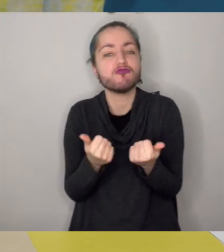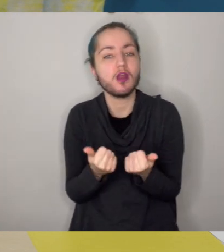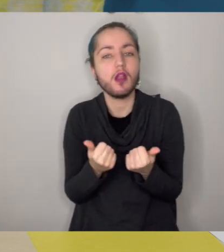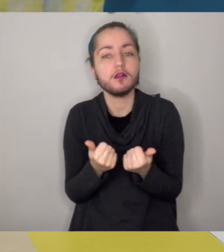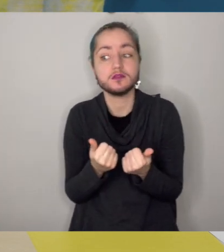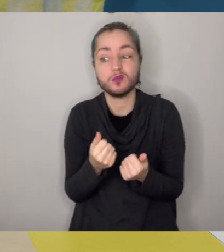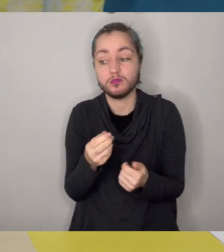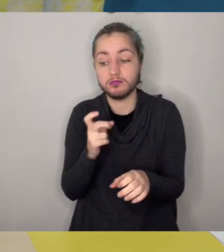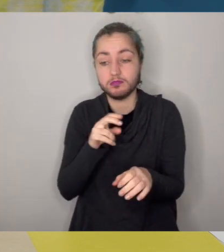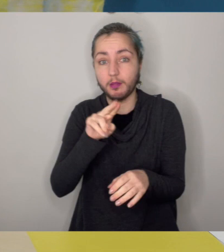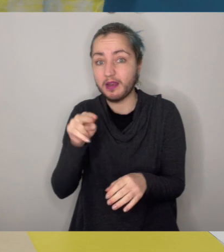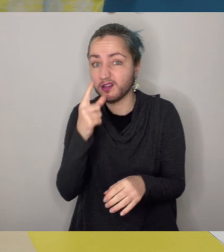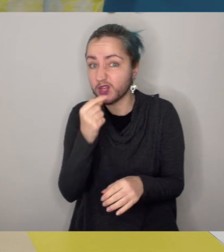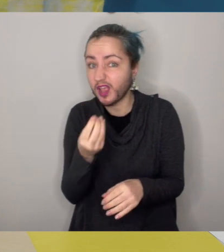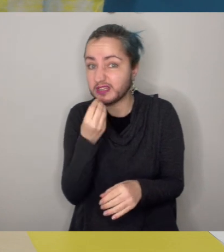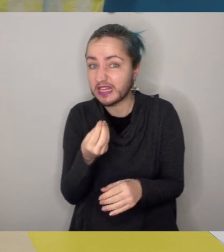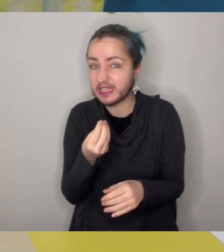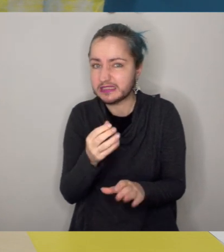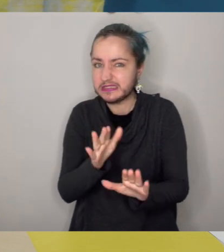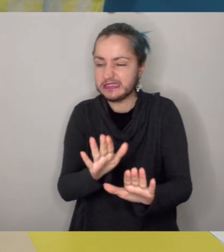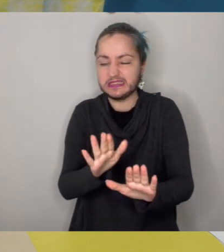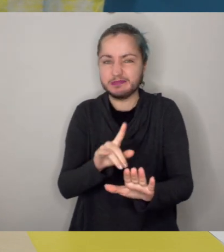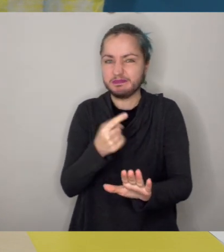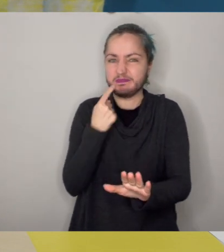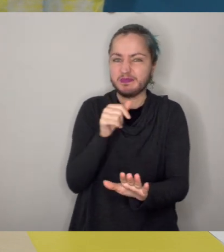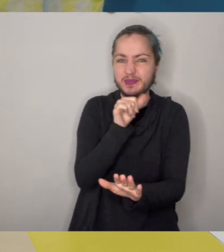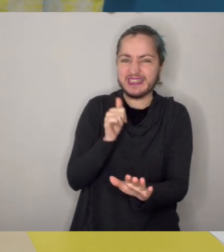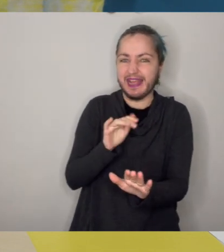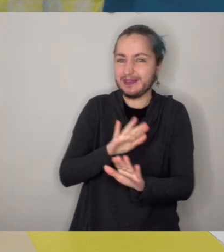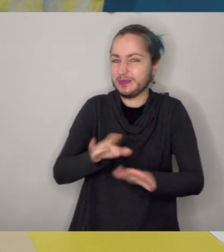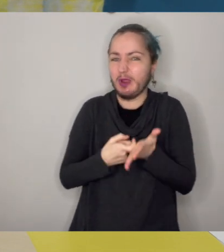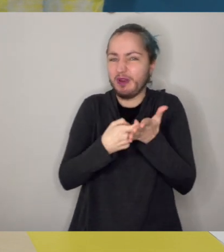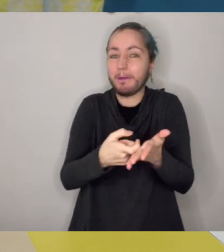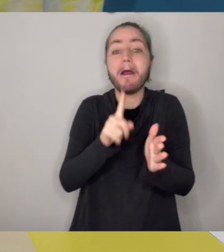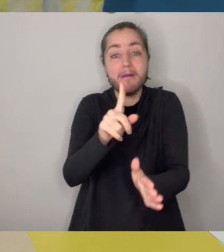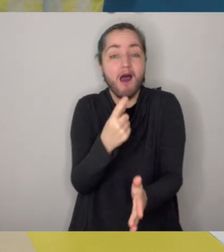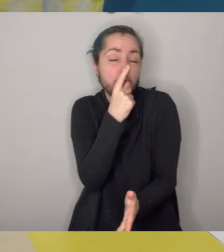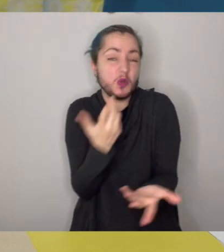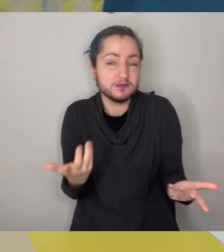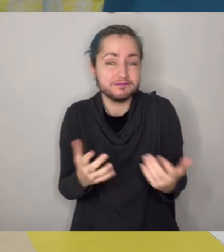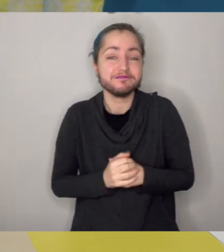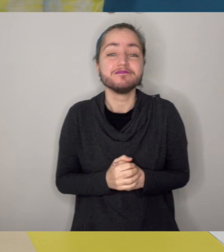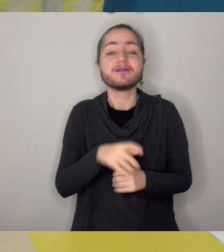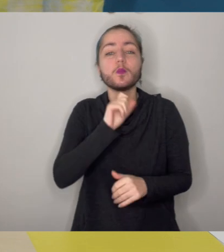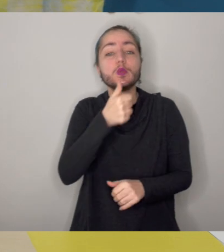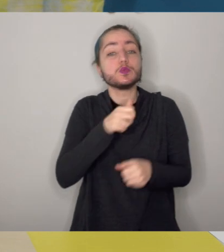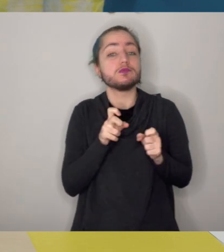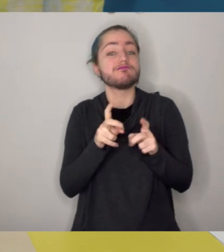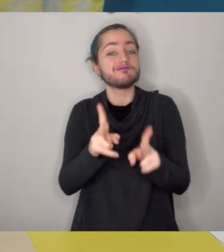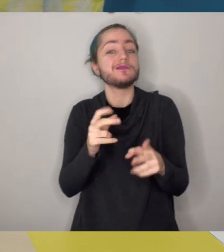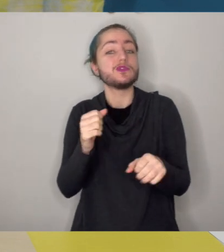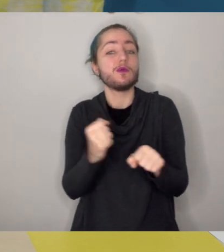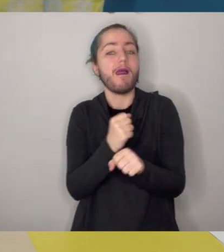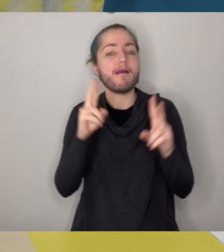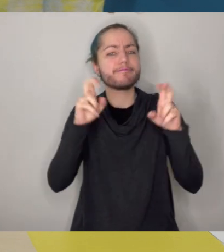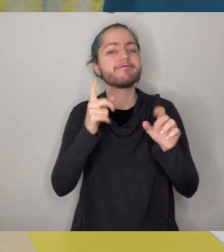completely sustainable materials that actually you could eat the paints if you want. I wouldn't recommend, they don't taste very nice. But we're going to